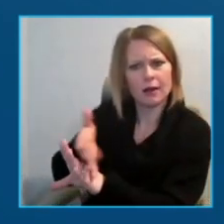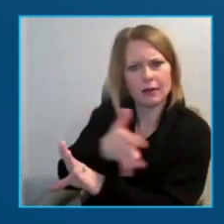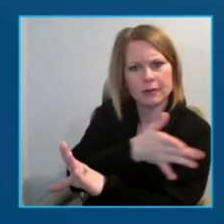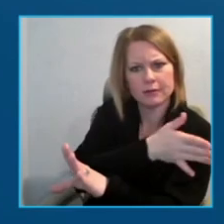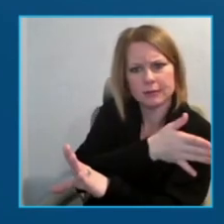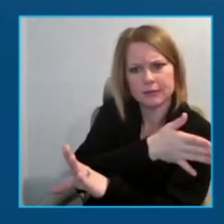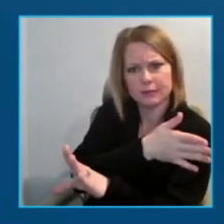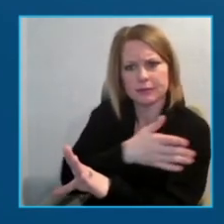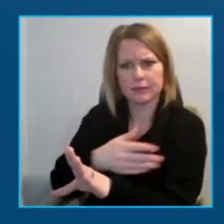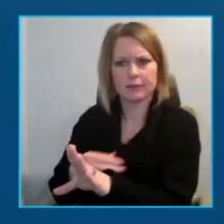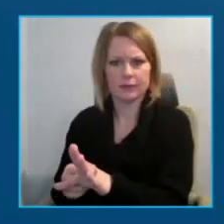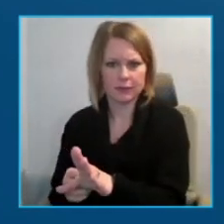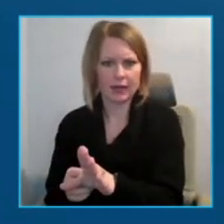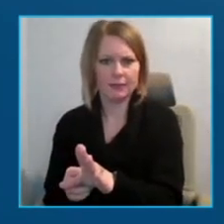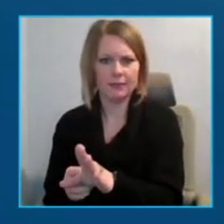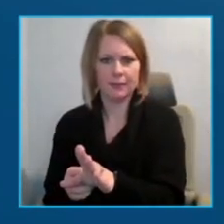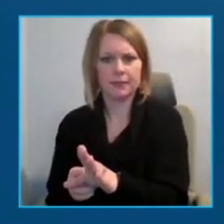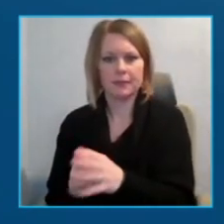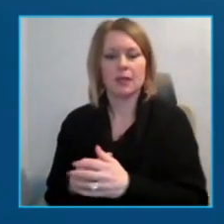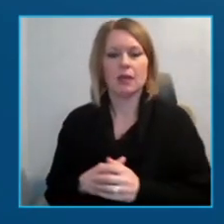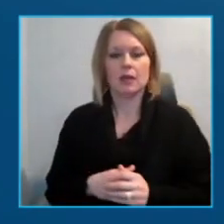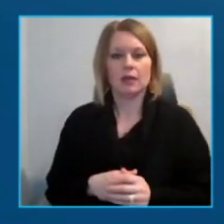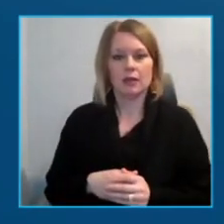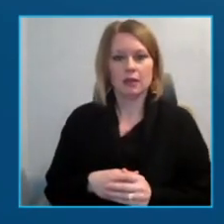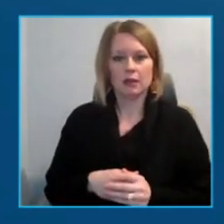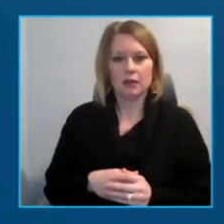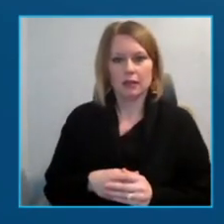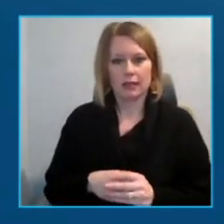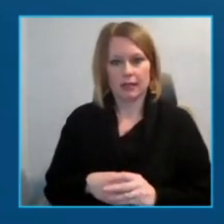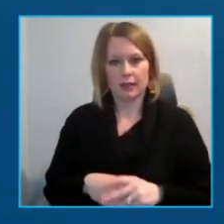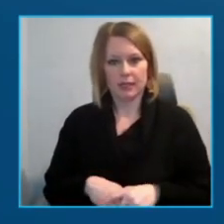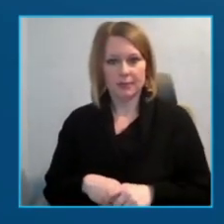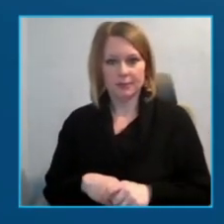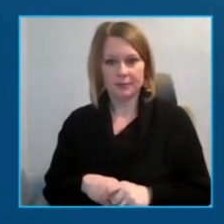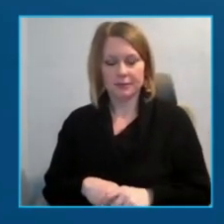like to err. And I think I would like our colleagues to